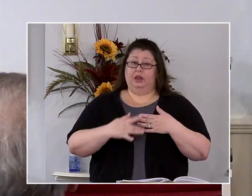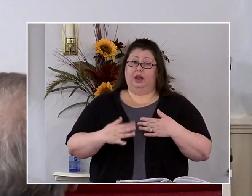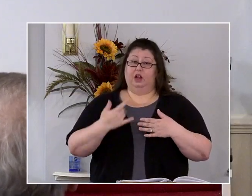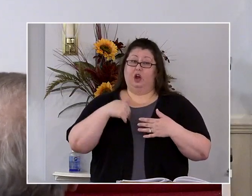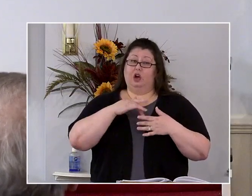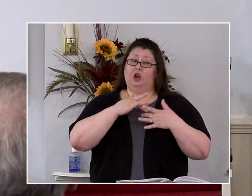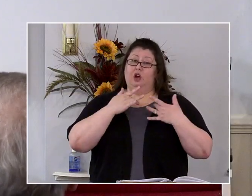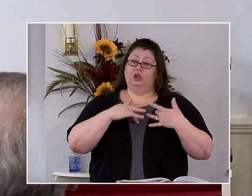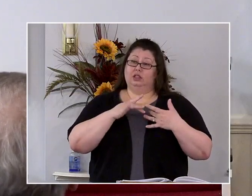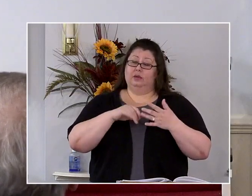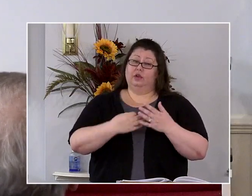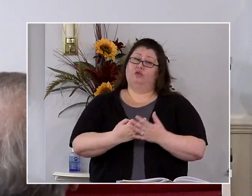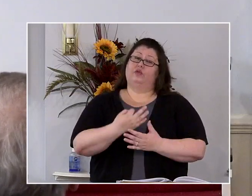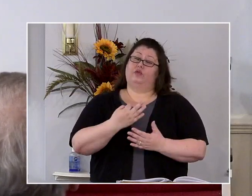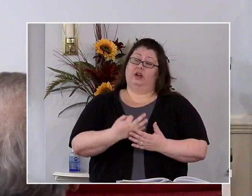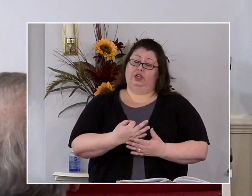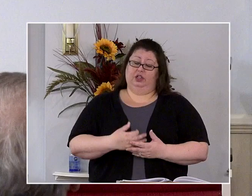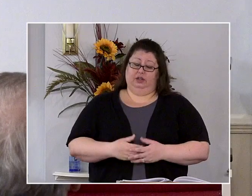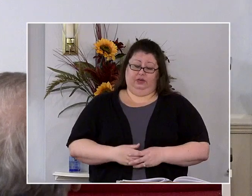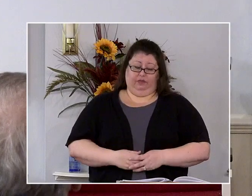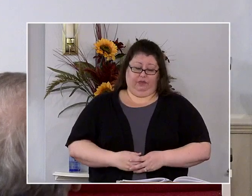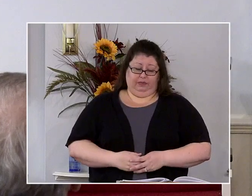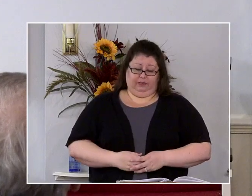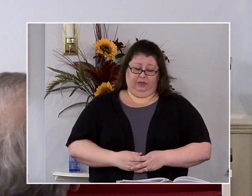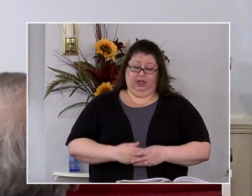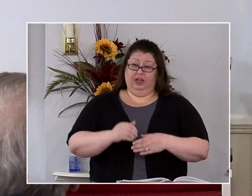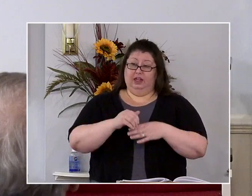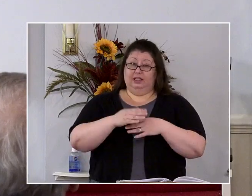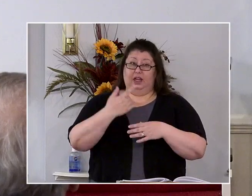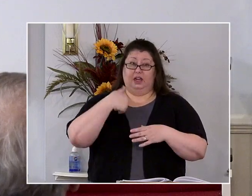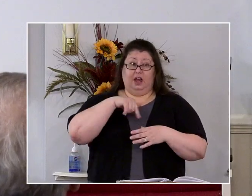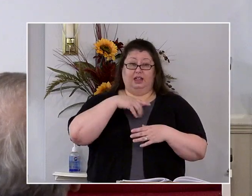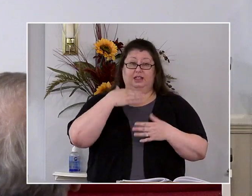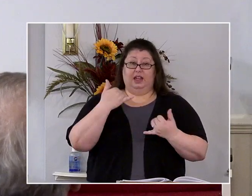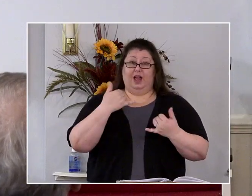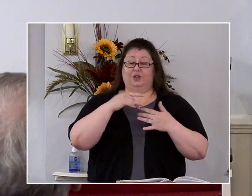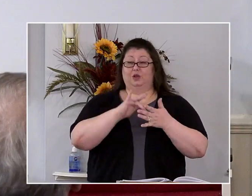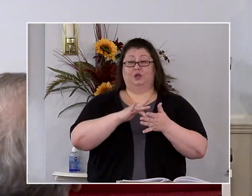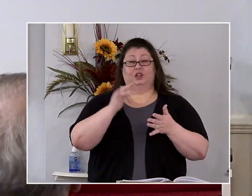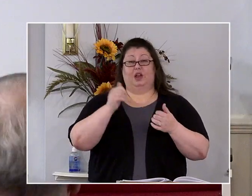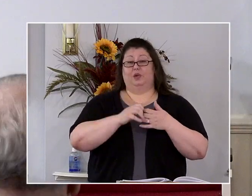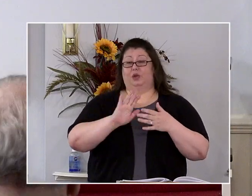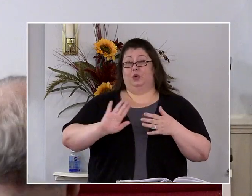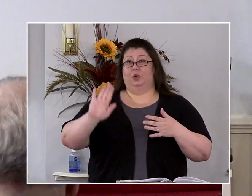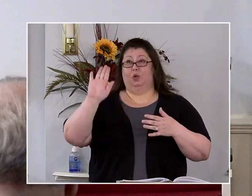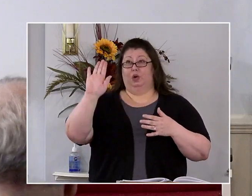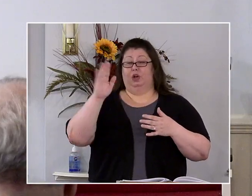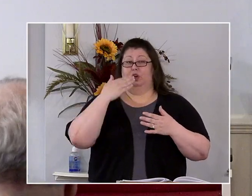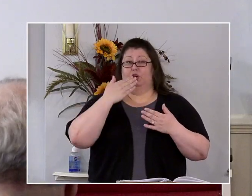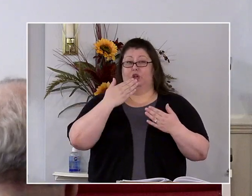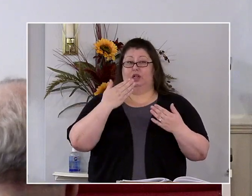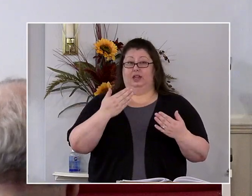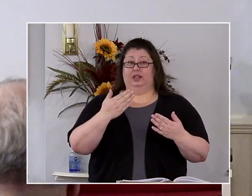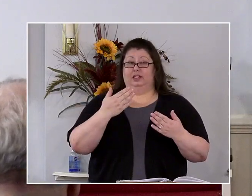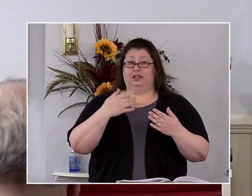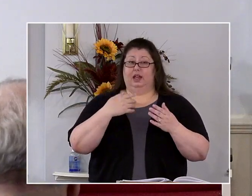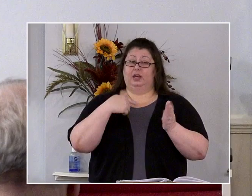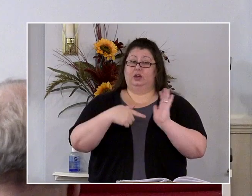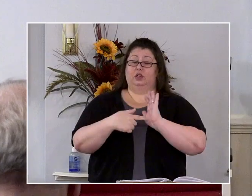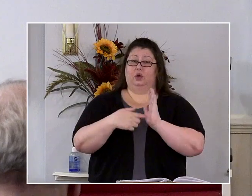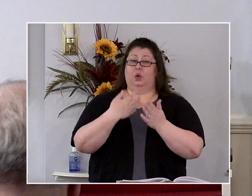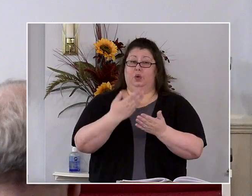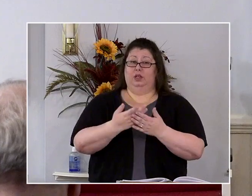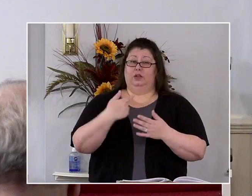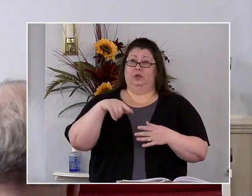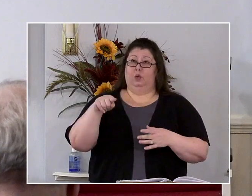our hearts have been refreshed. Send us now to shine with your goodness and bear witness to the one we